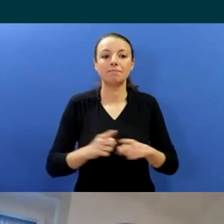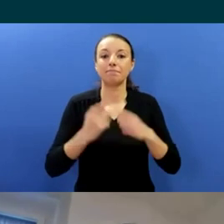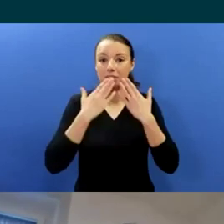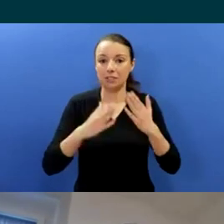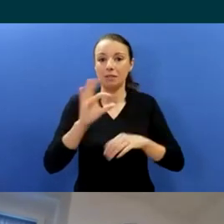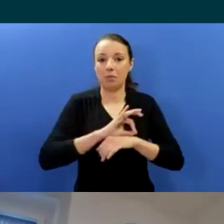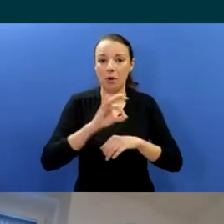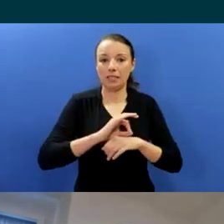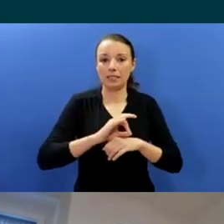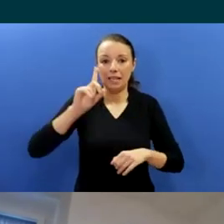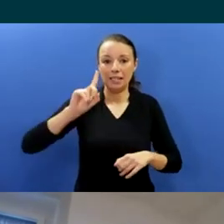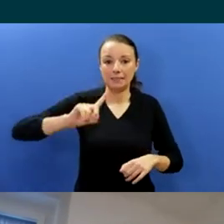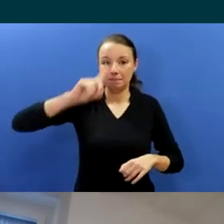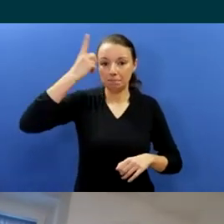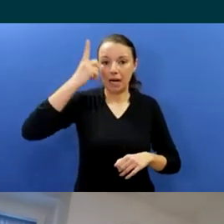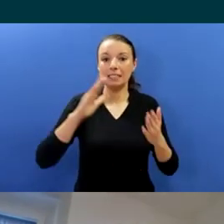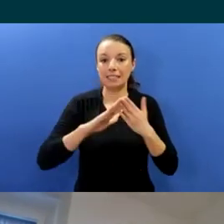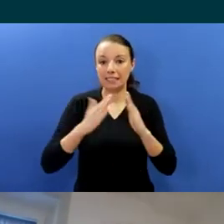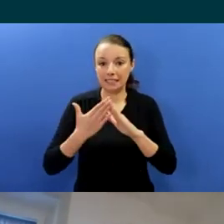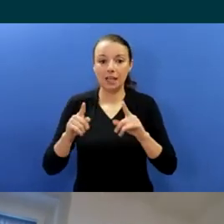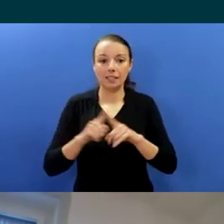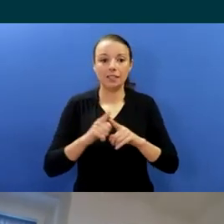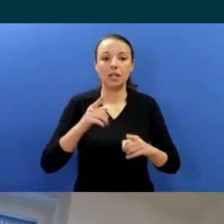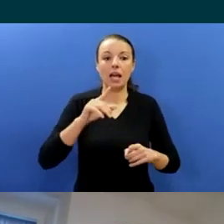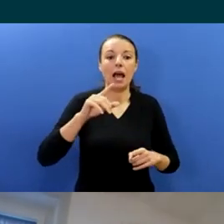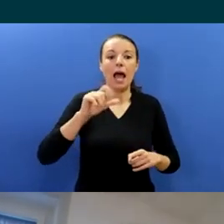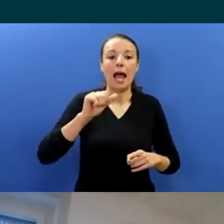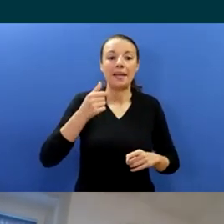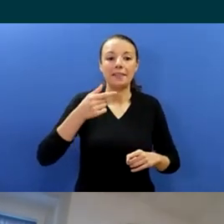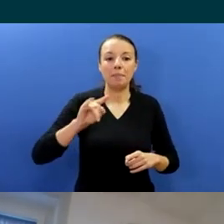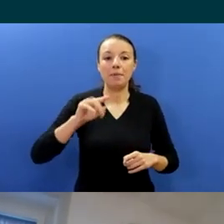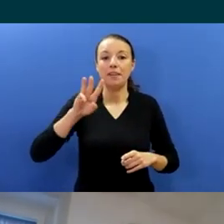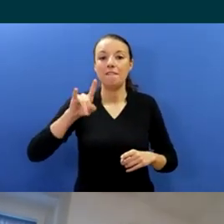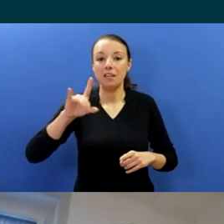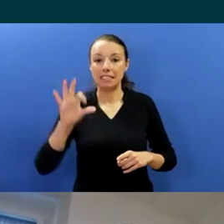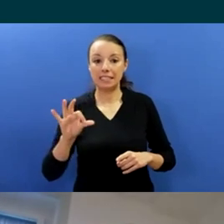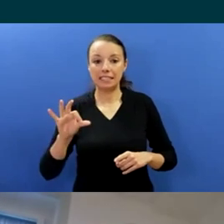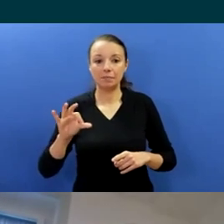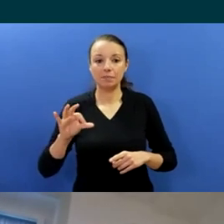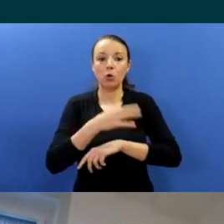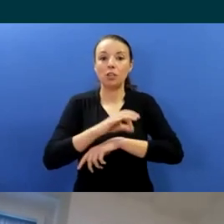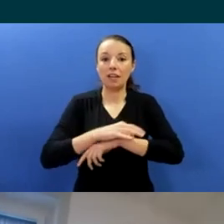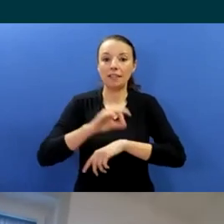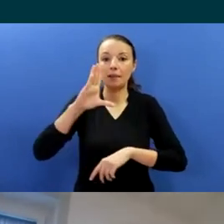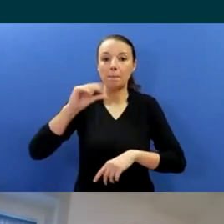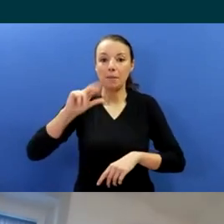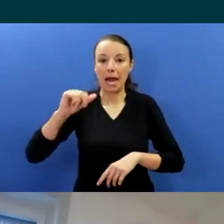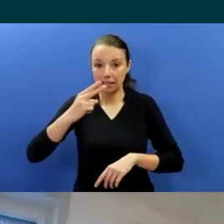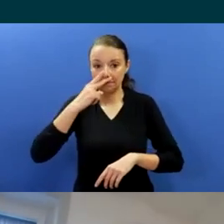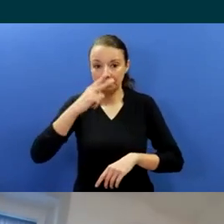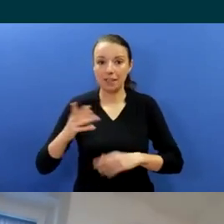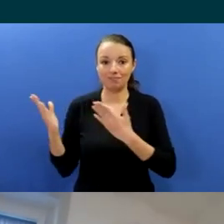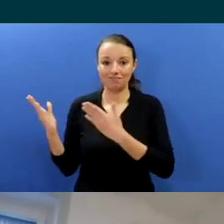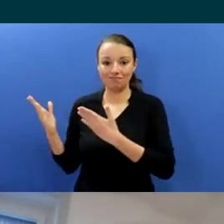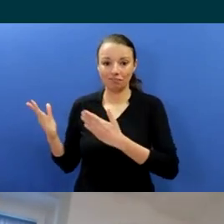at the University of Bern, that it's an association that's affiliated to the University of Bern, and